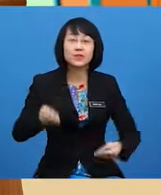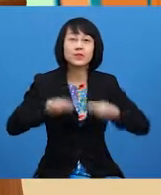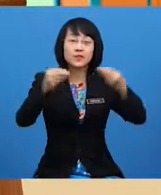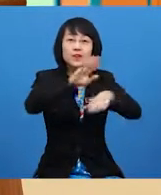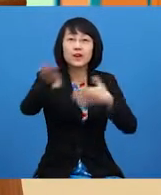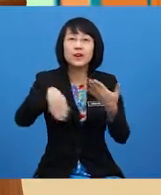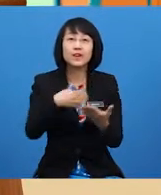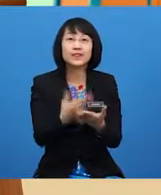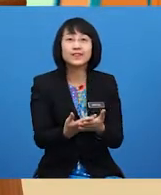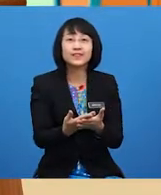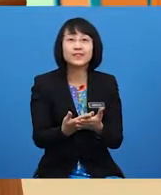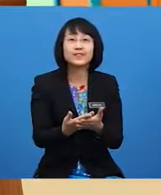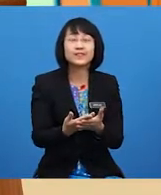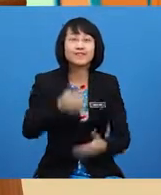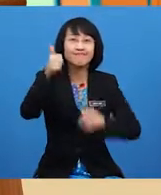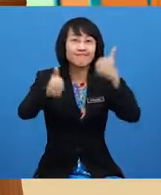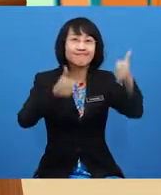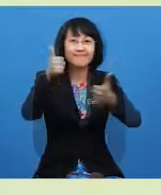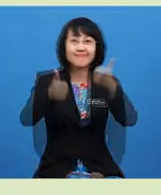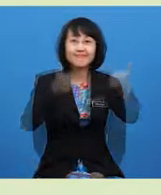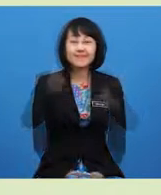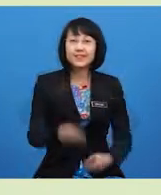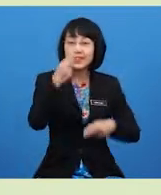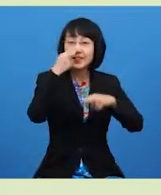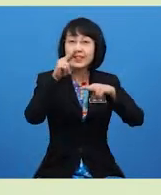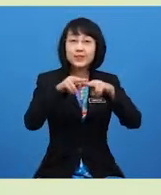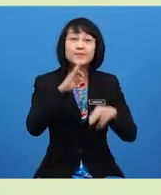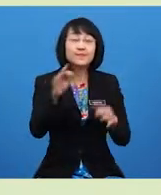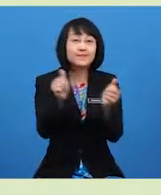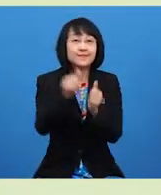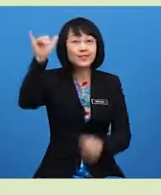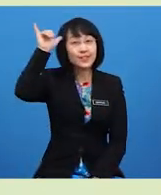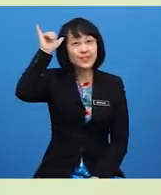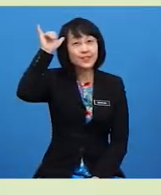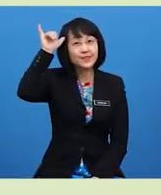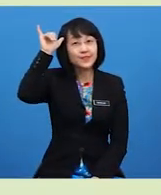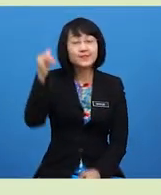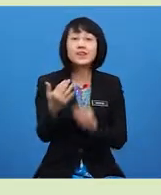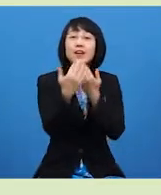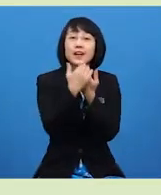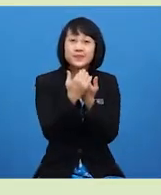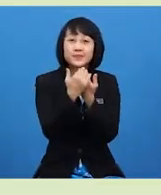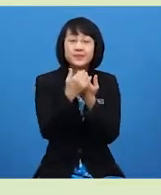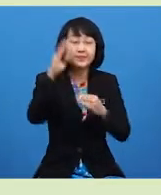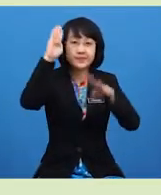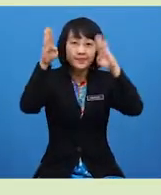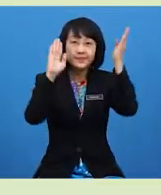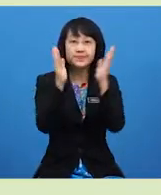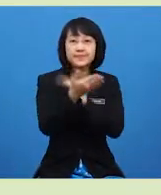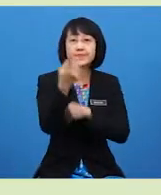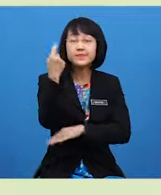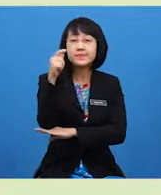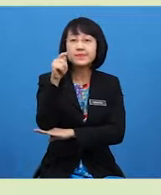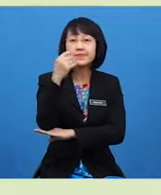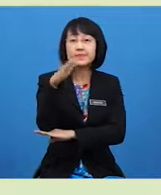everyone a great job. Fun fact with Yolo. Sandwich is invented by